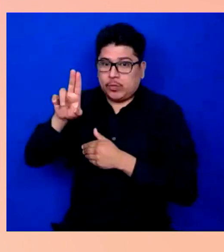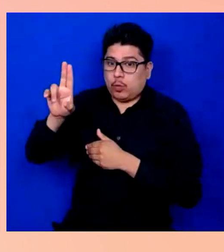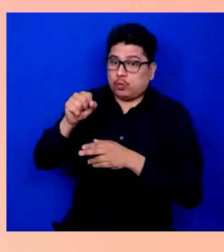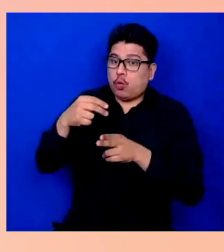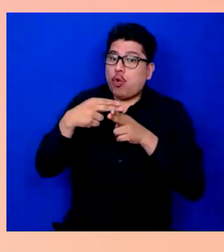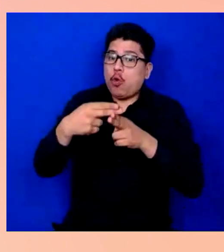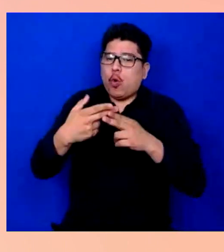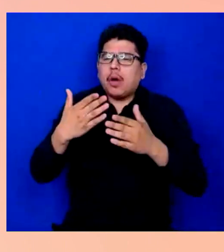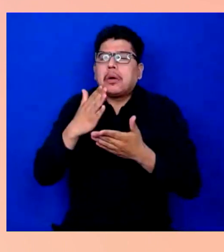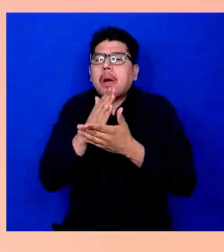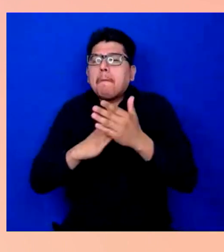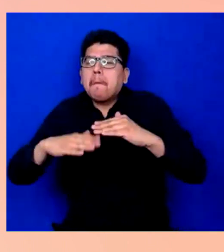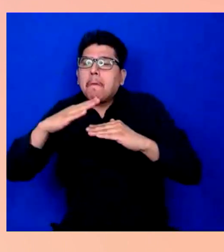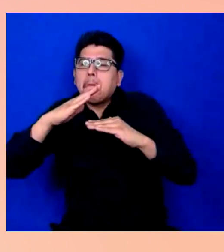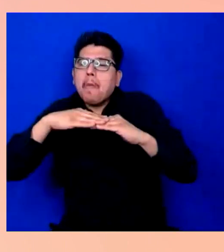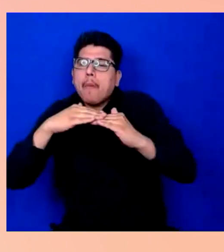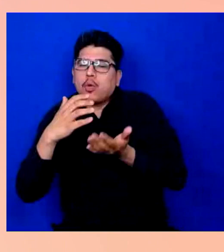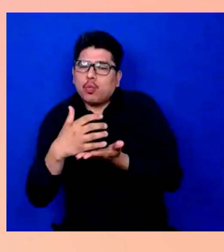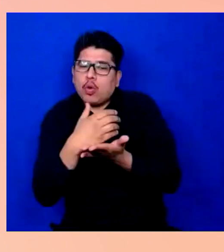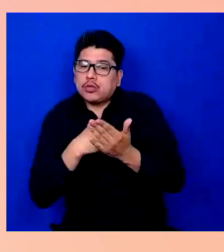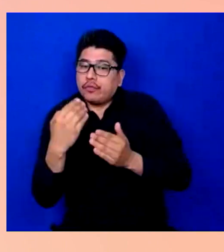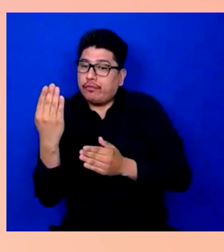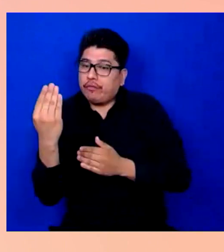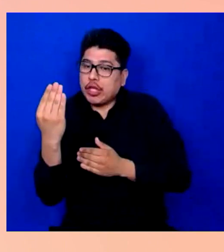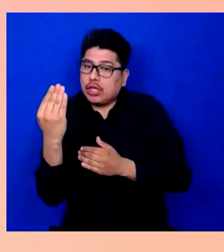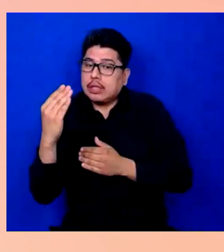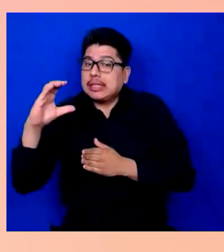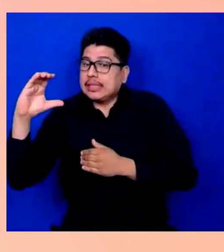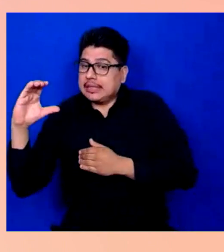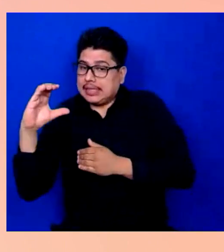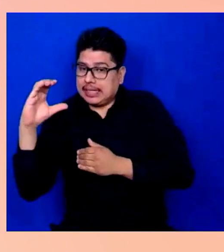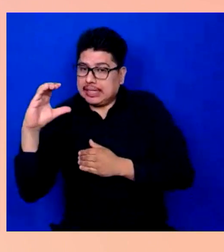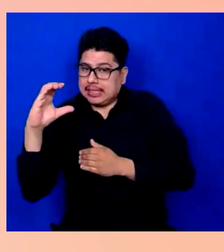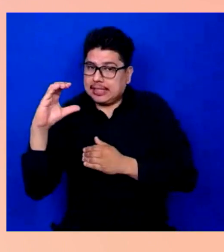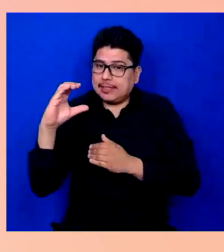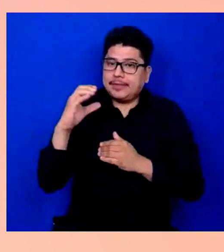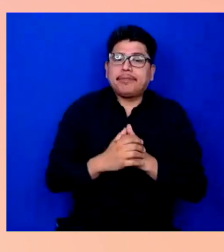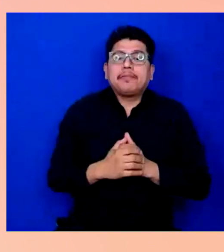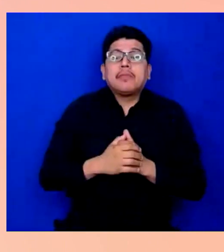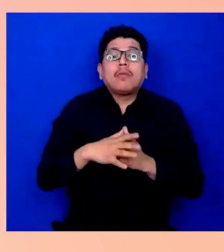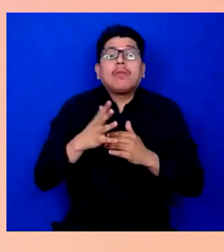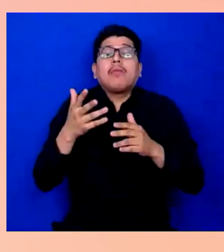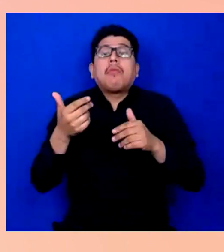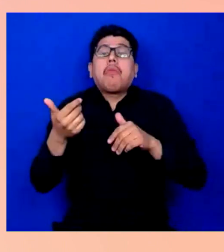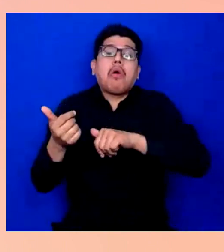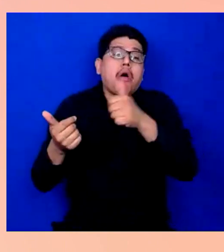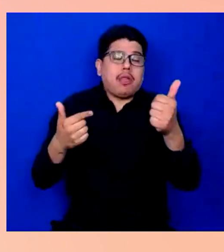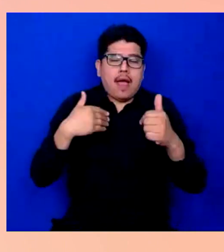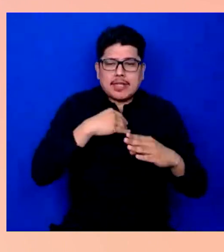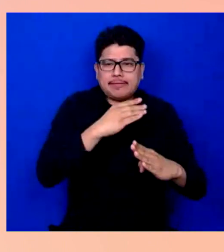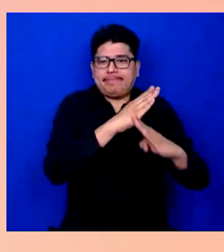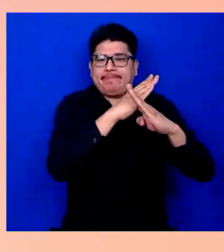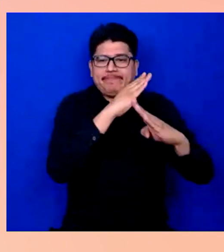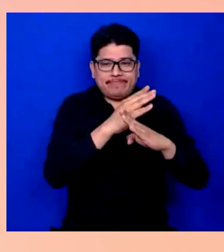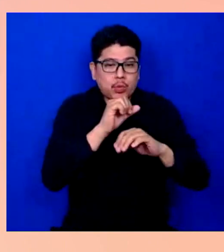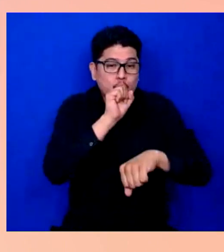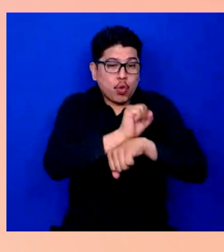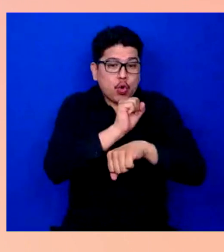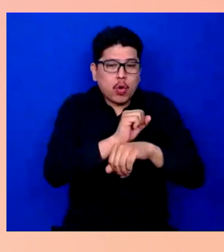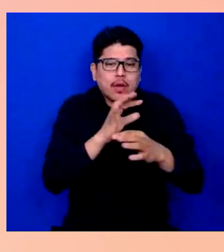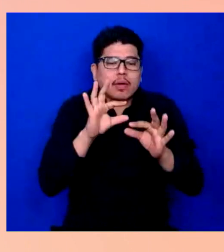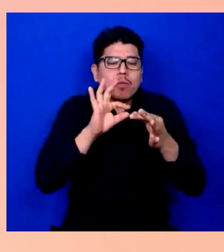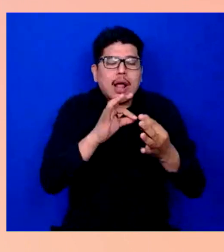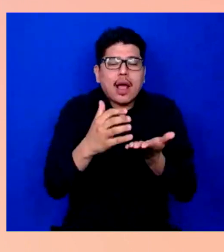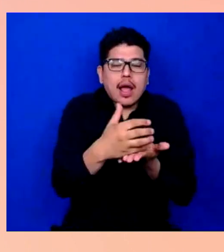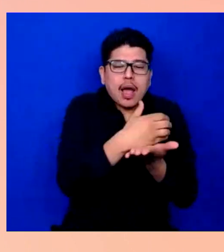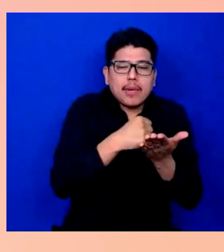14C. But we're looking at other blockers to employment in terms of income and asset limits. So I would